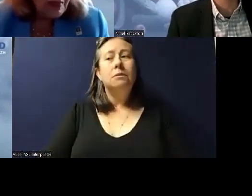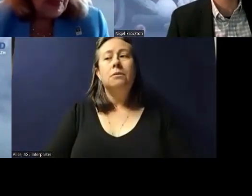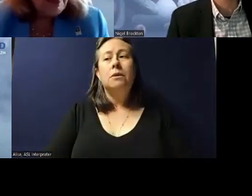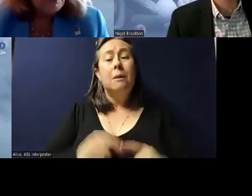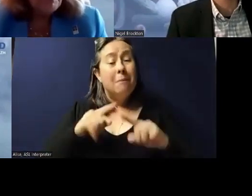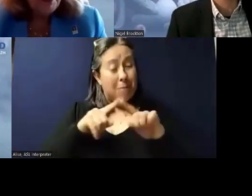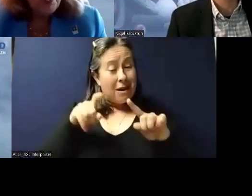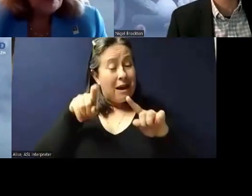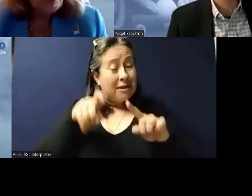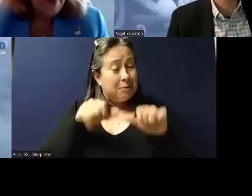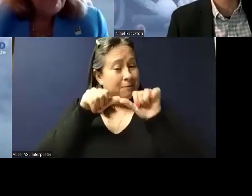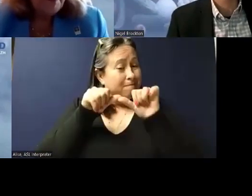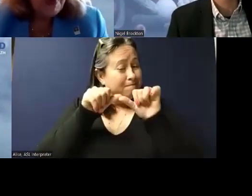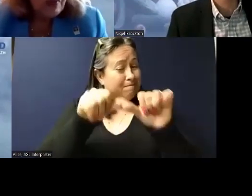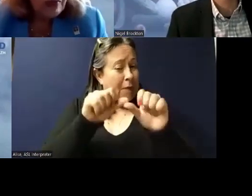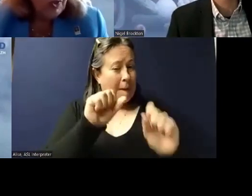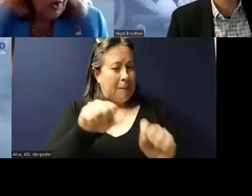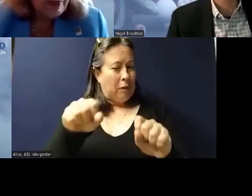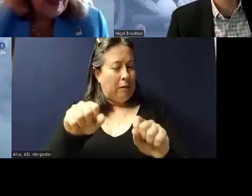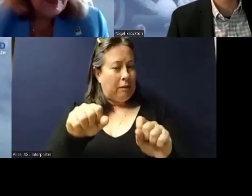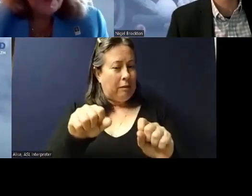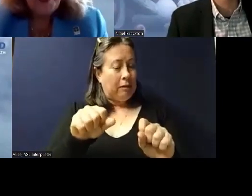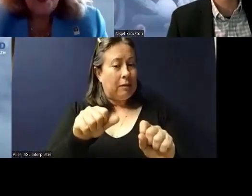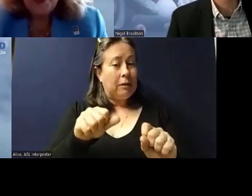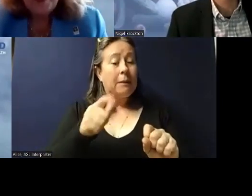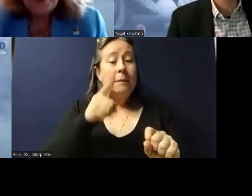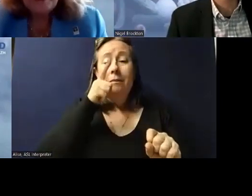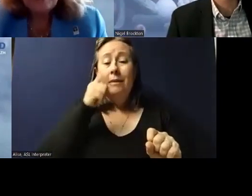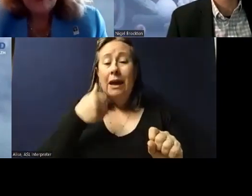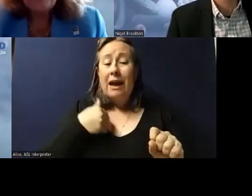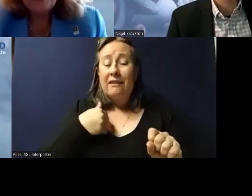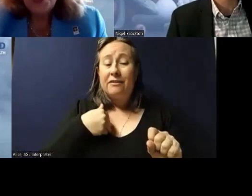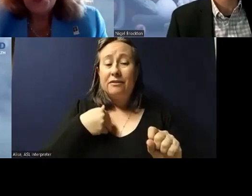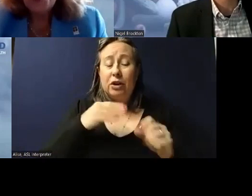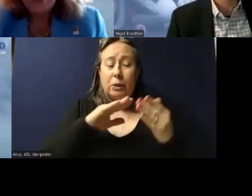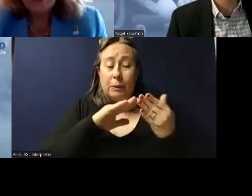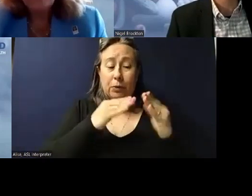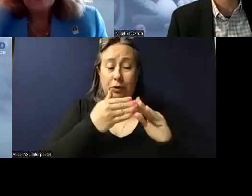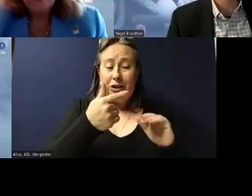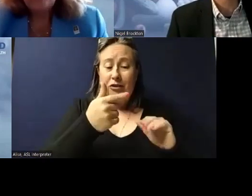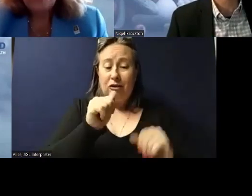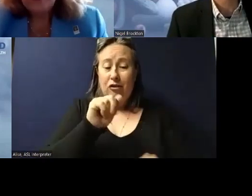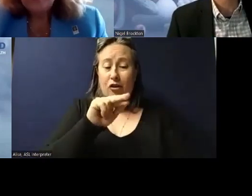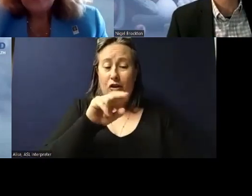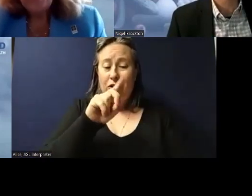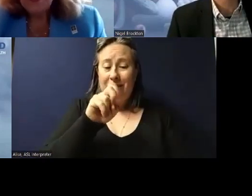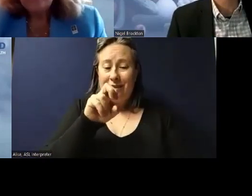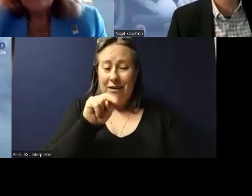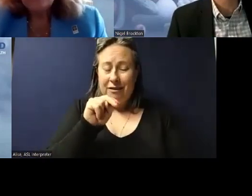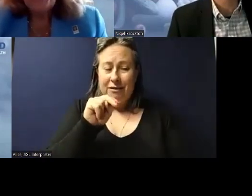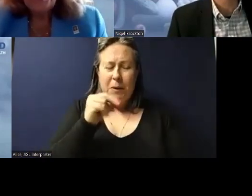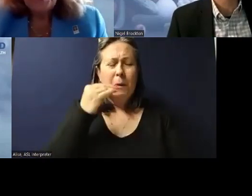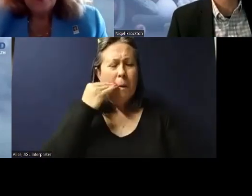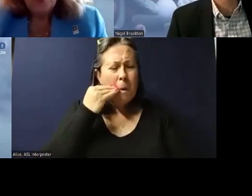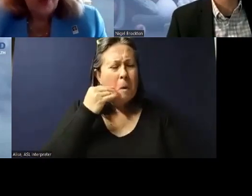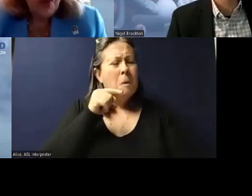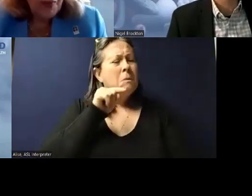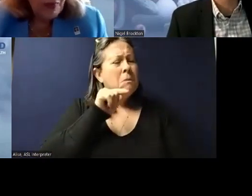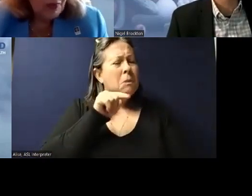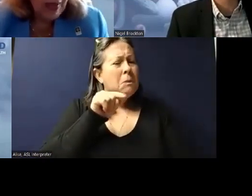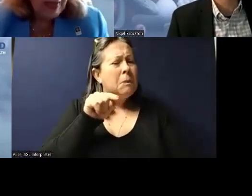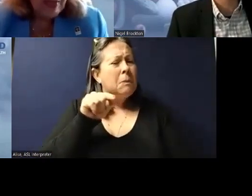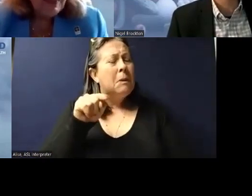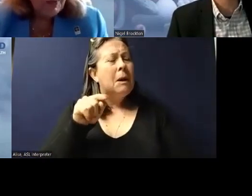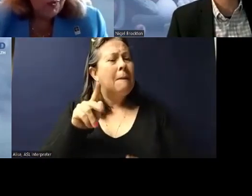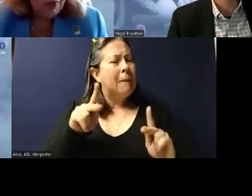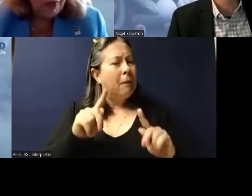be sustainable, because we have community gardens in the communities, and we know that little by little people are coming